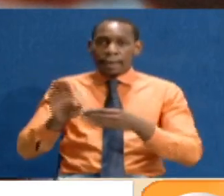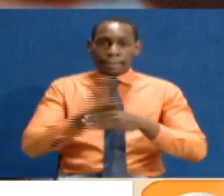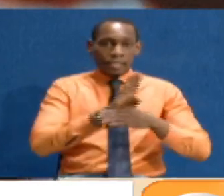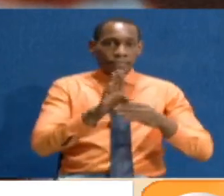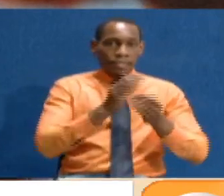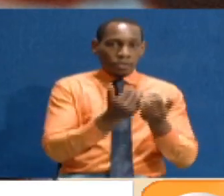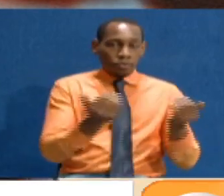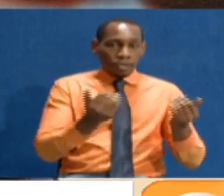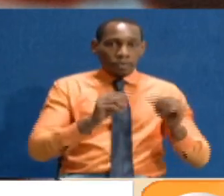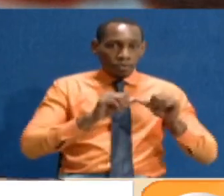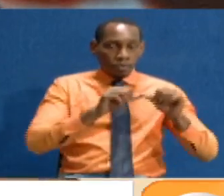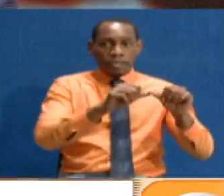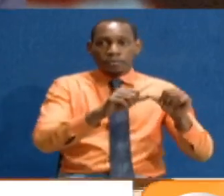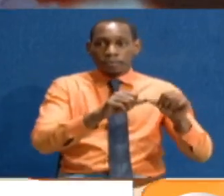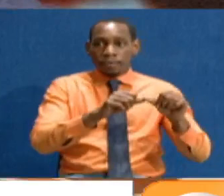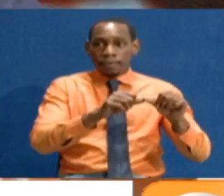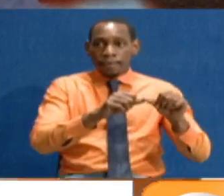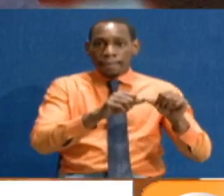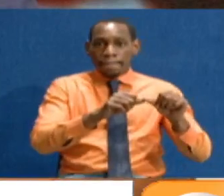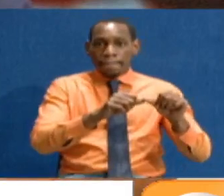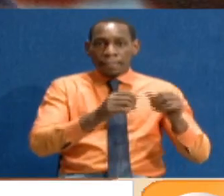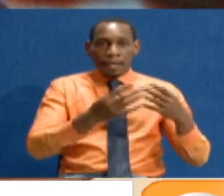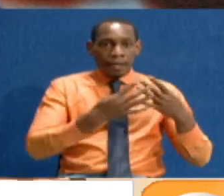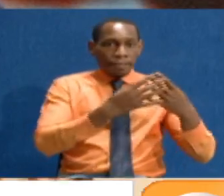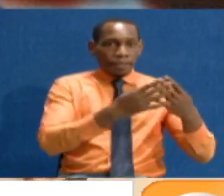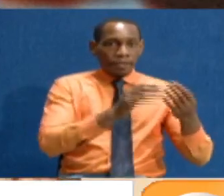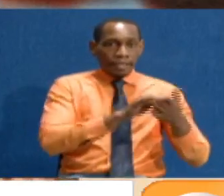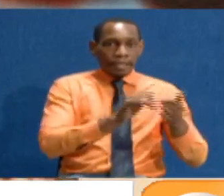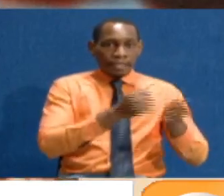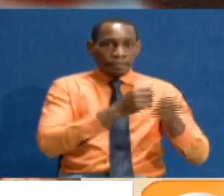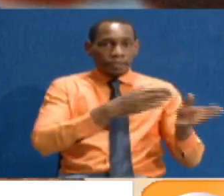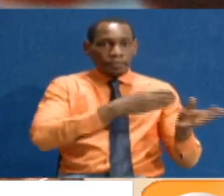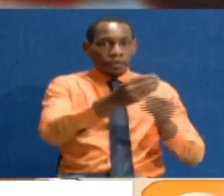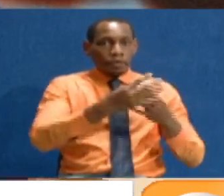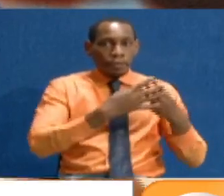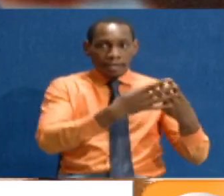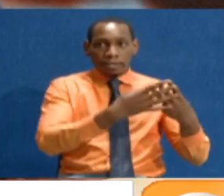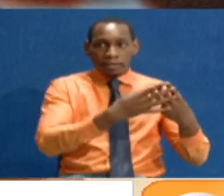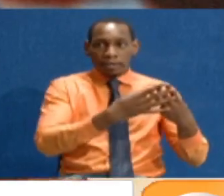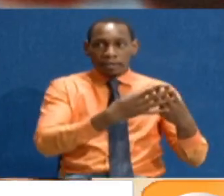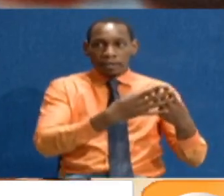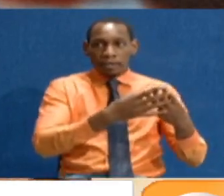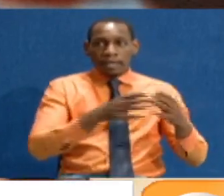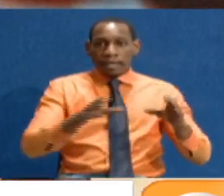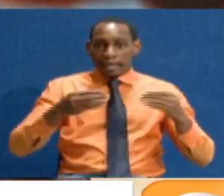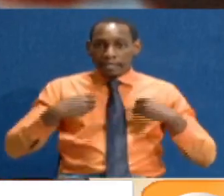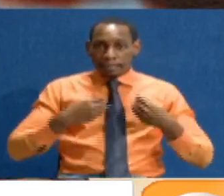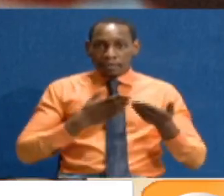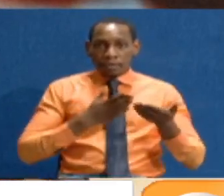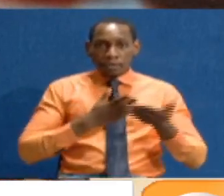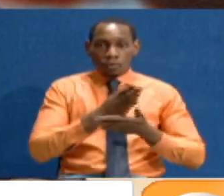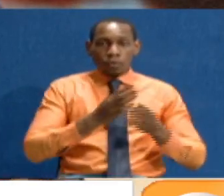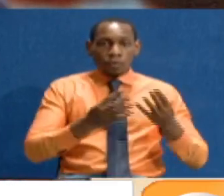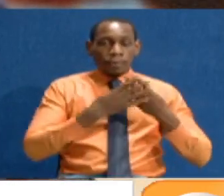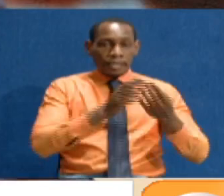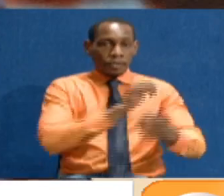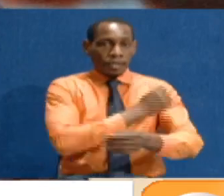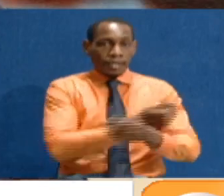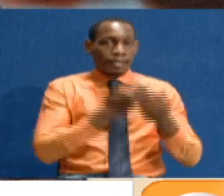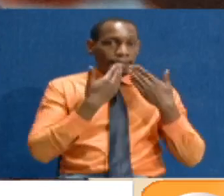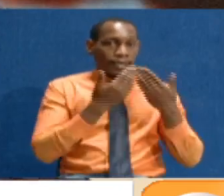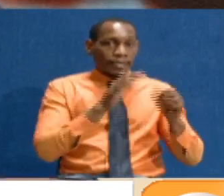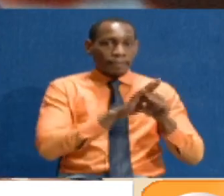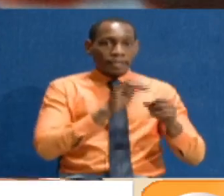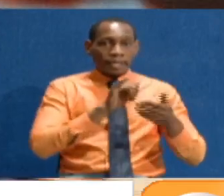young kids, you know, very busy. The ones in prison, because we could go to prison, we were allowed by the prison's authorities, and we have to thank them for